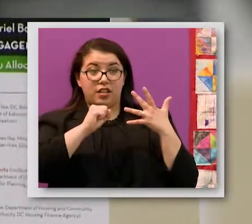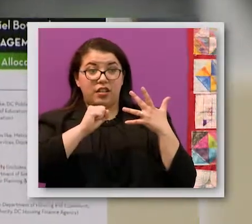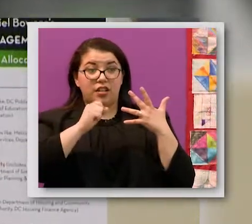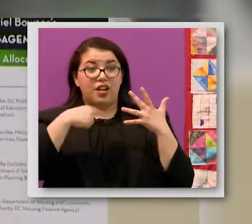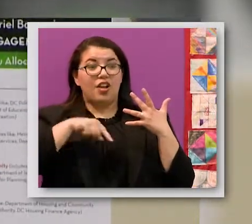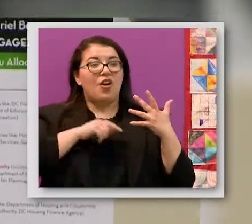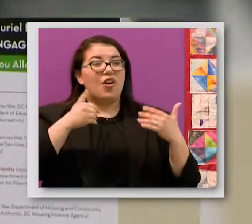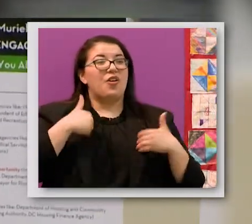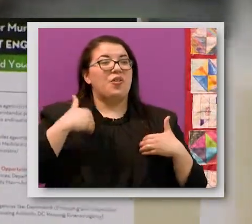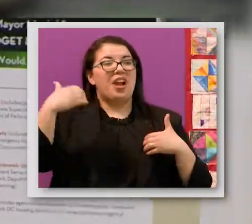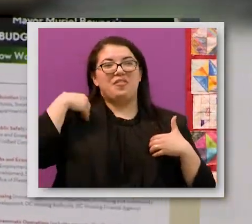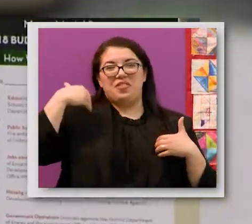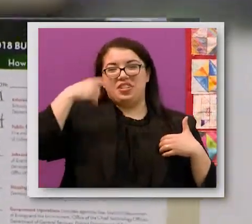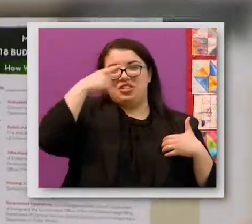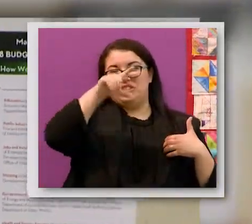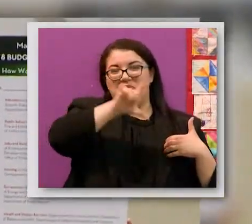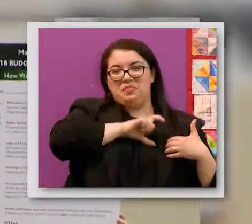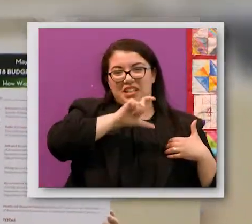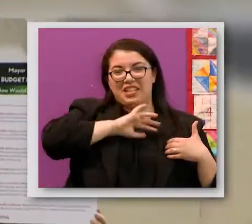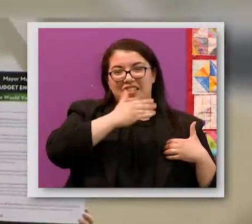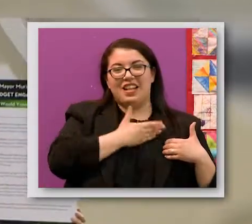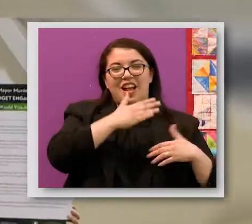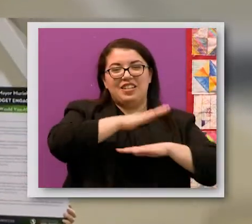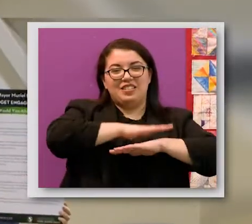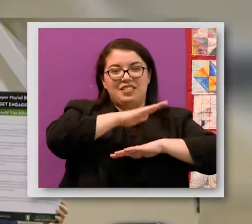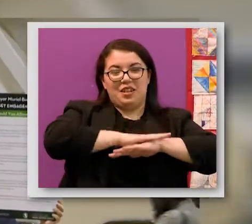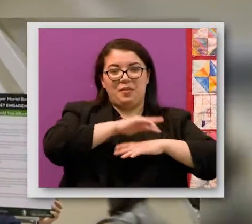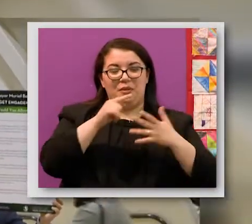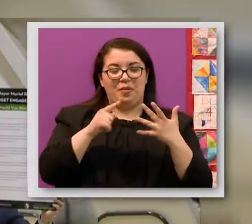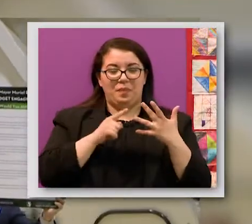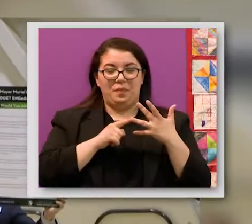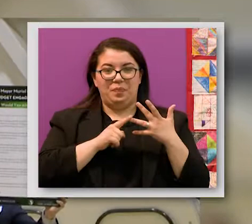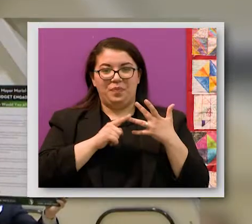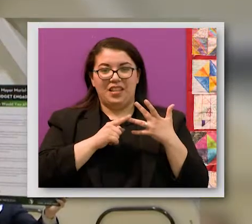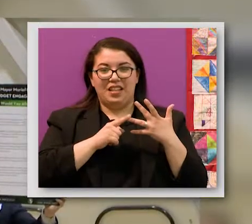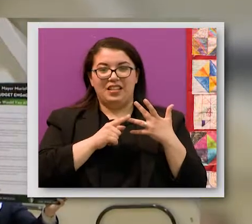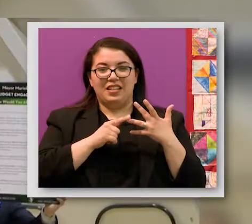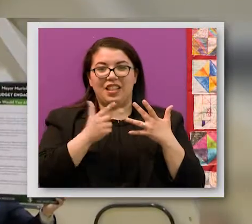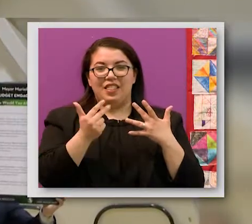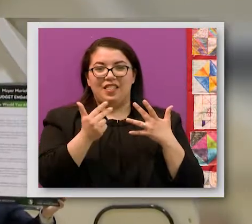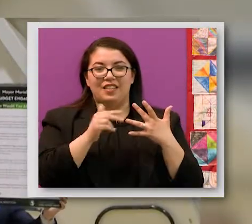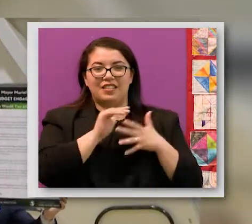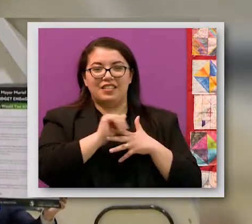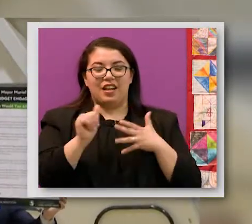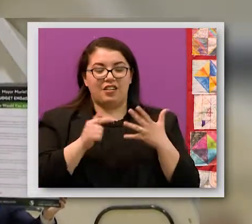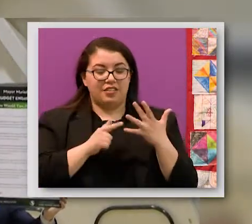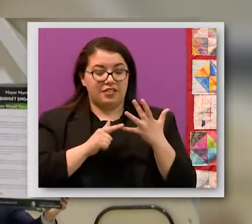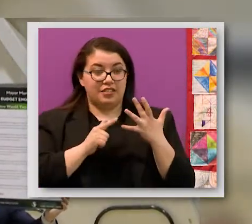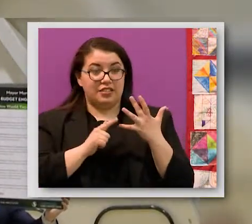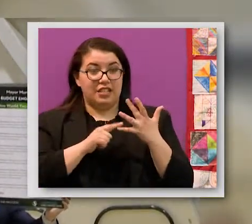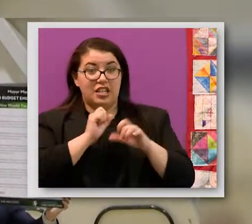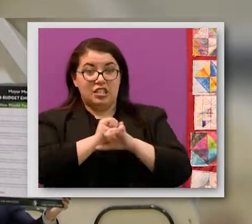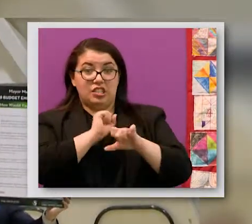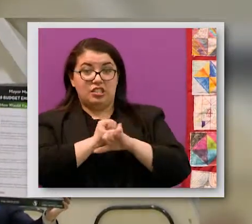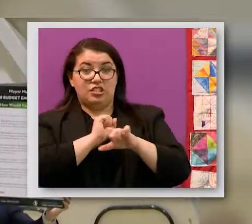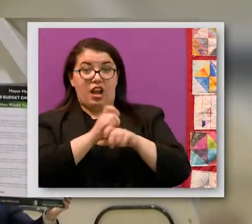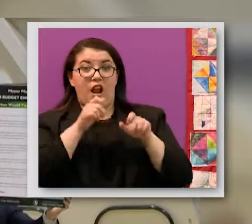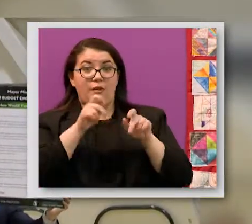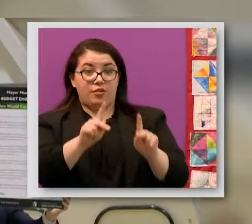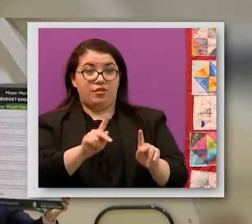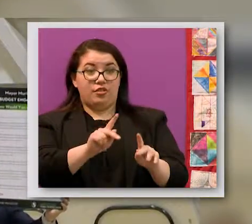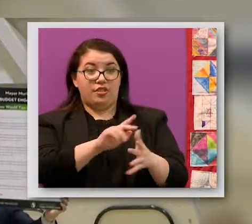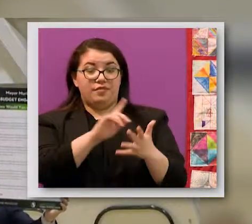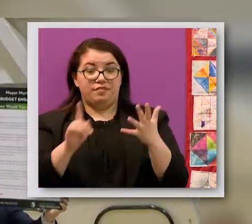table, is $14. And then for jobs and economic opportunity and